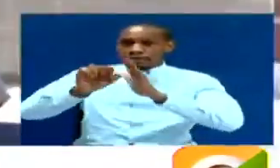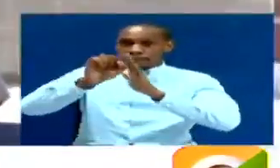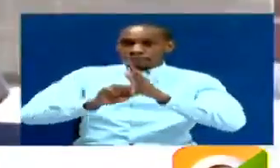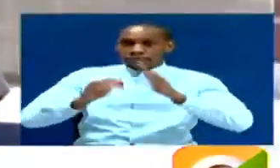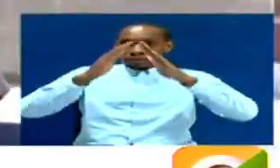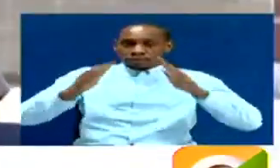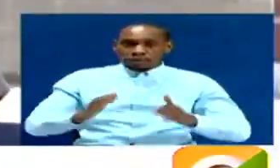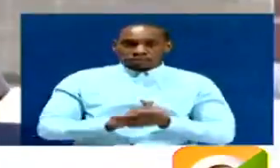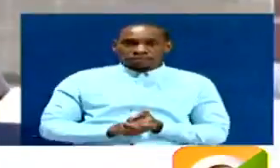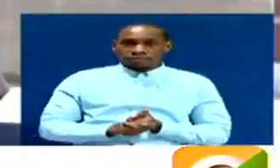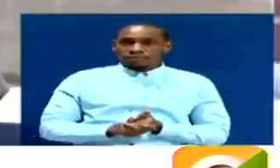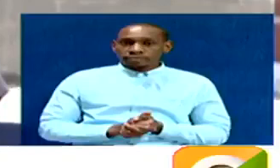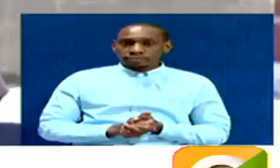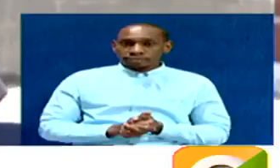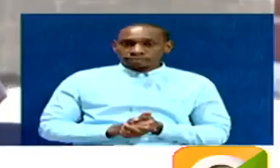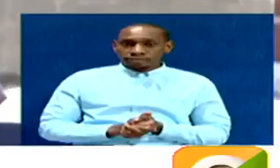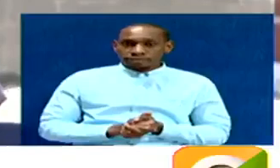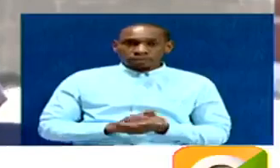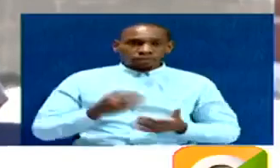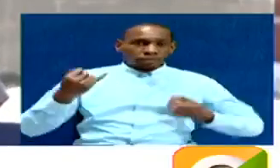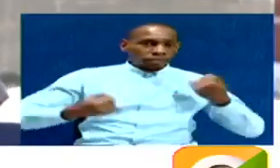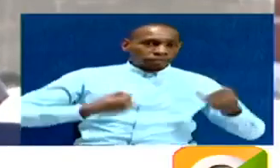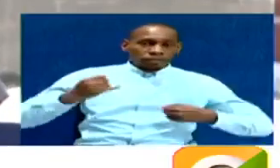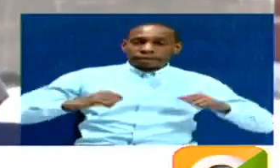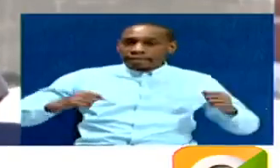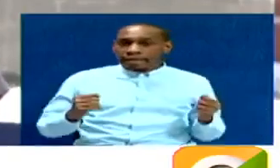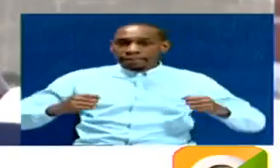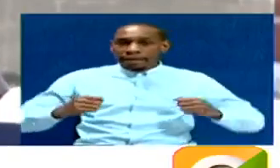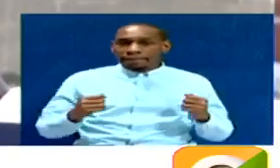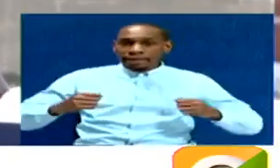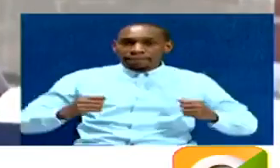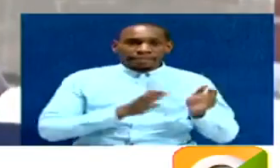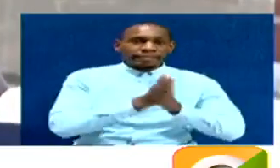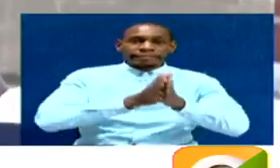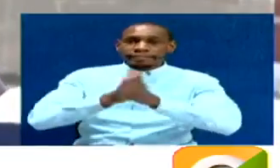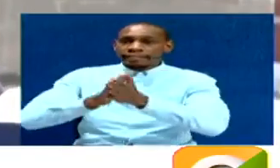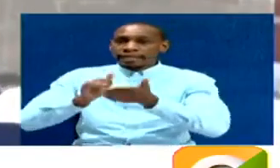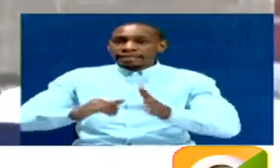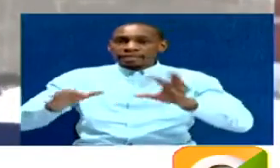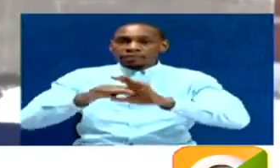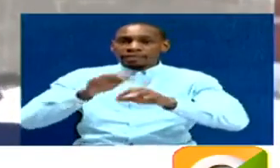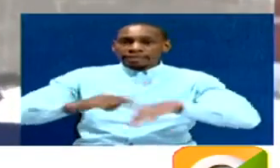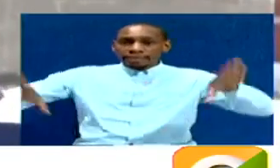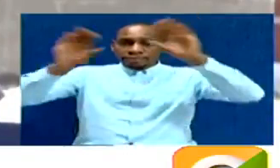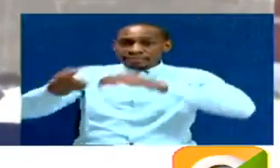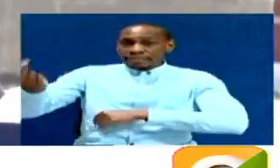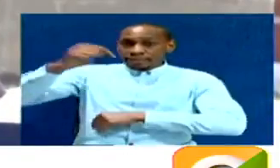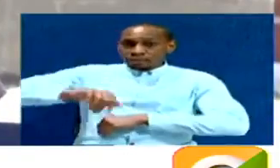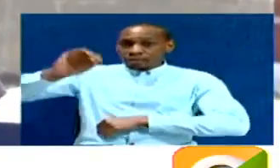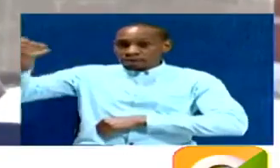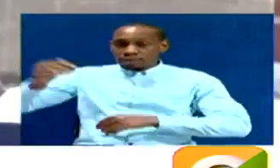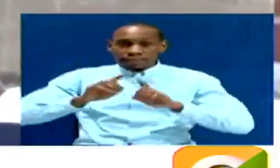House. Kuna mhemko, kuna mahanjam, kuna furaha, kuna bashasha ambayo inakuja na ujio wa rais katika kaunti